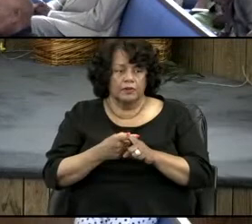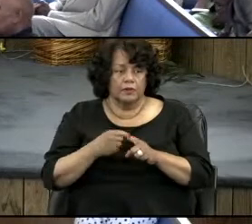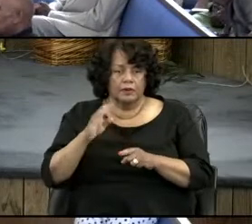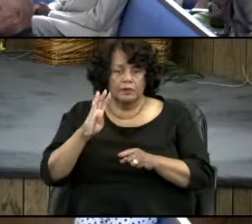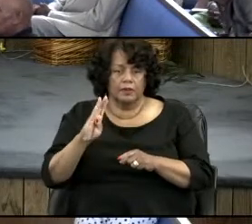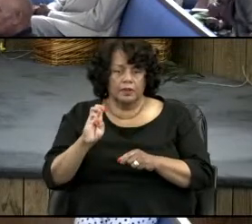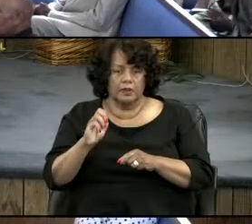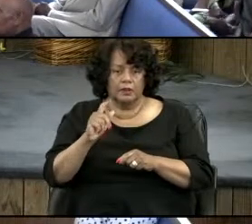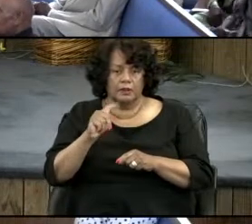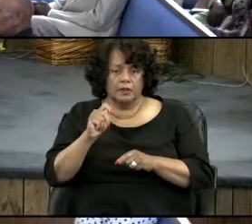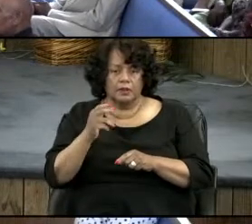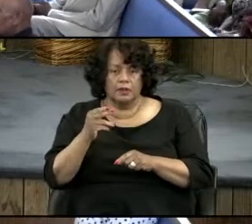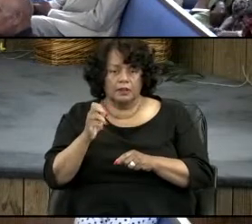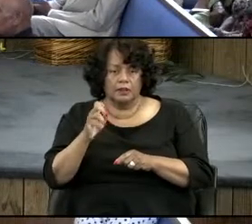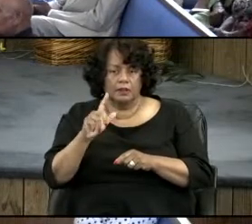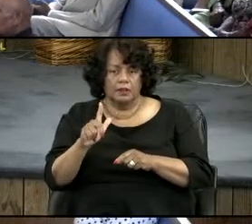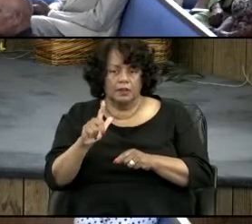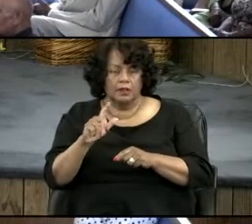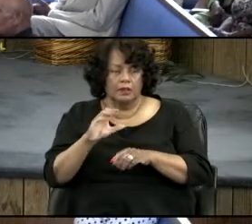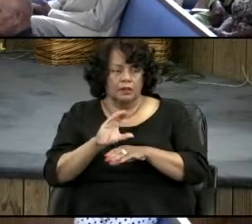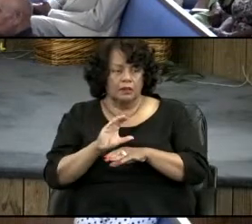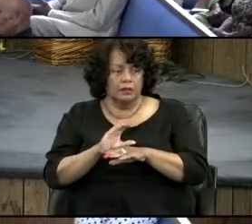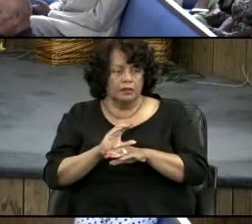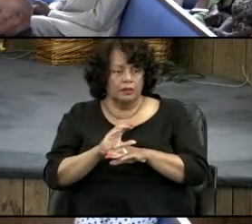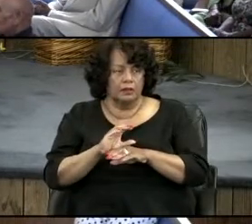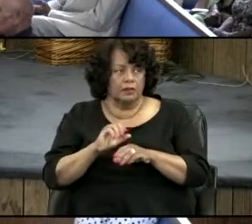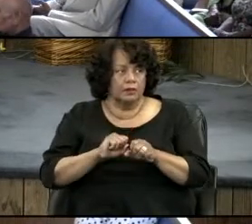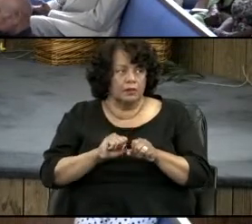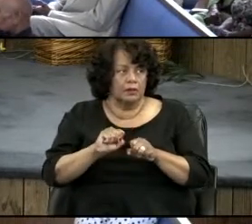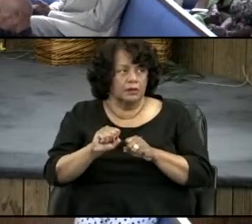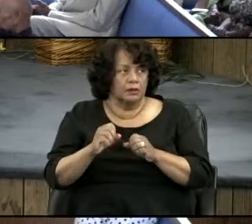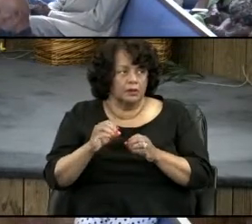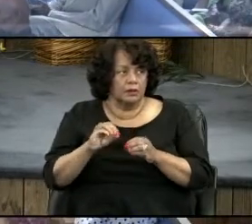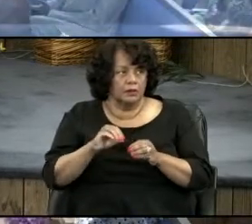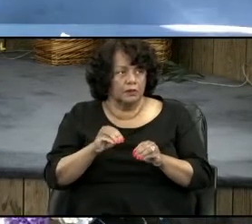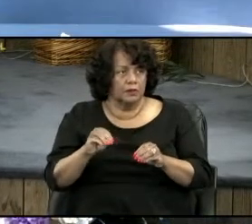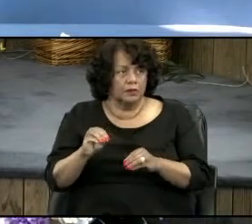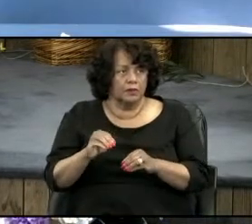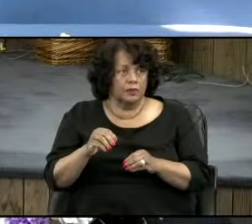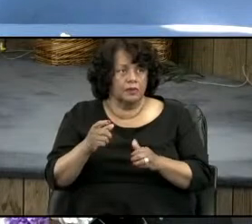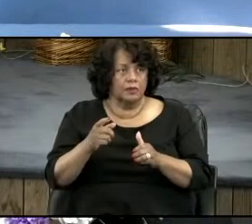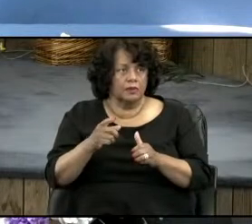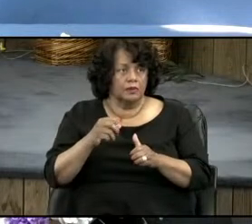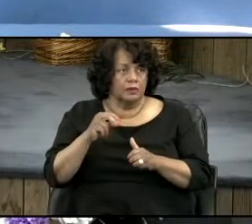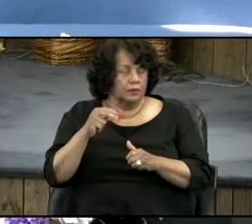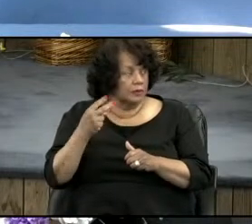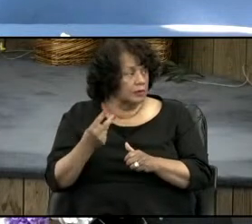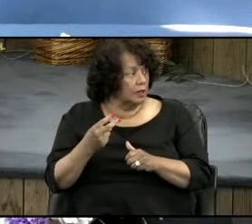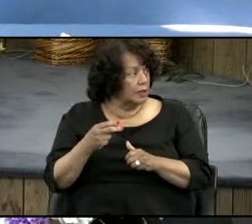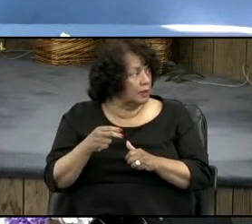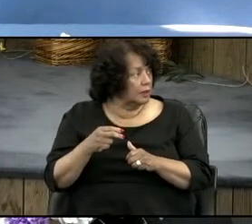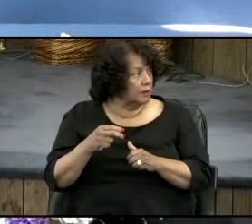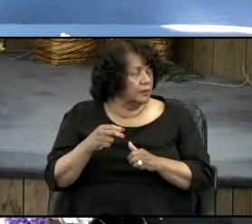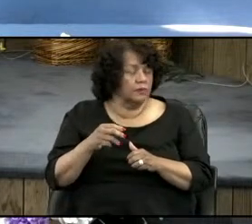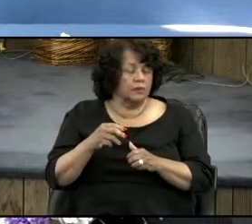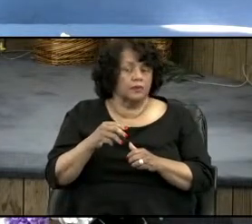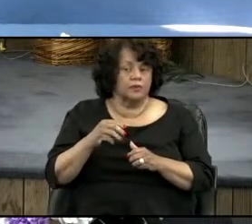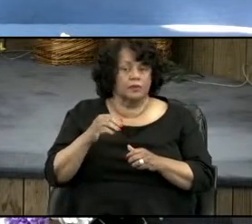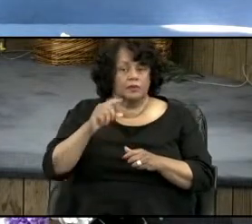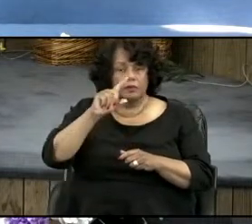So what is your pleasure? Is there a second? Are you ready for the